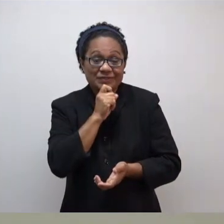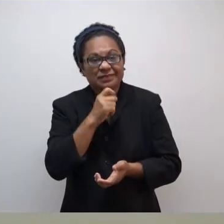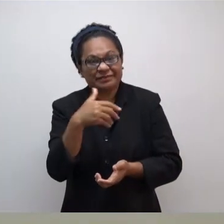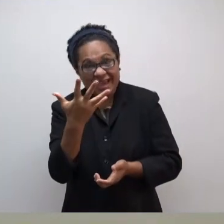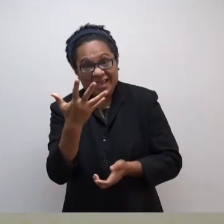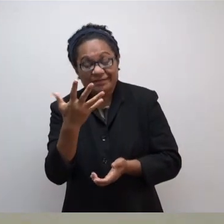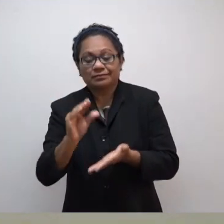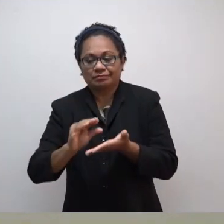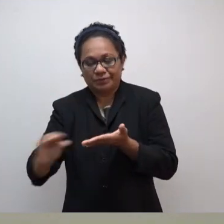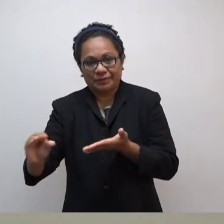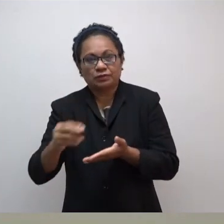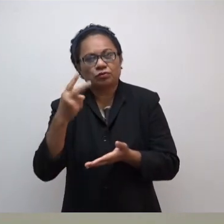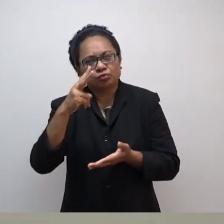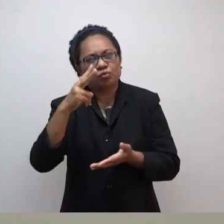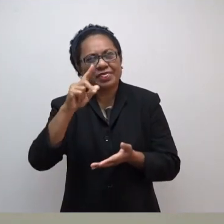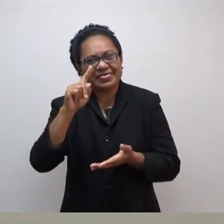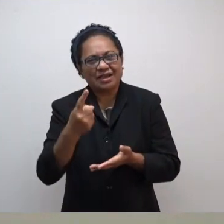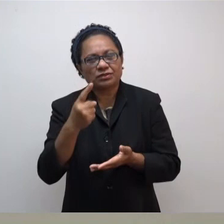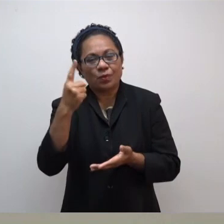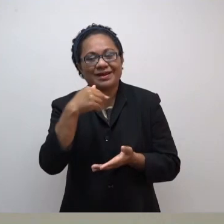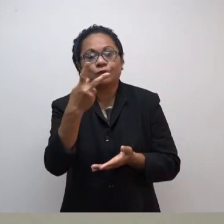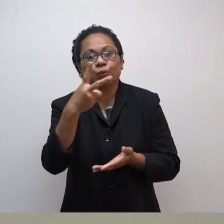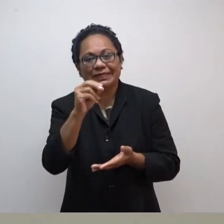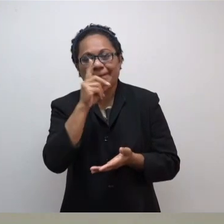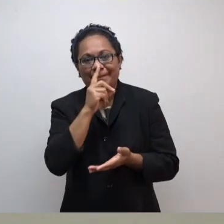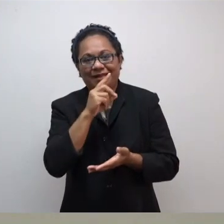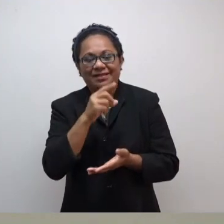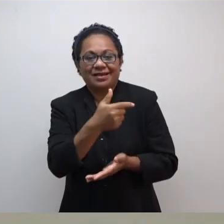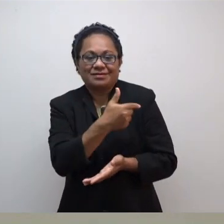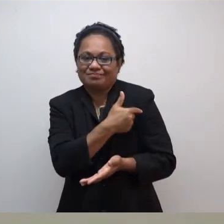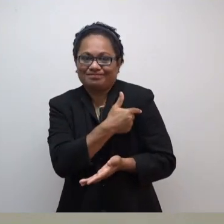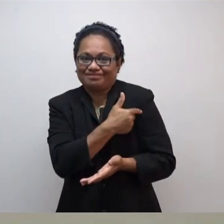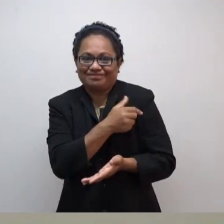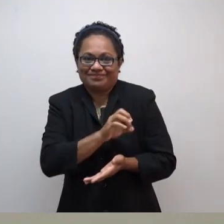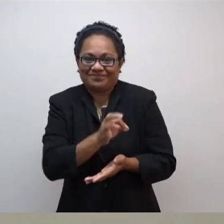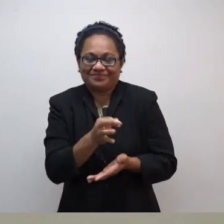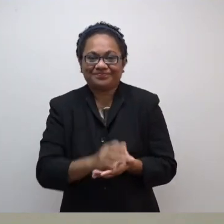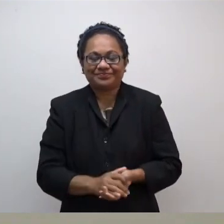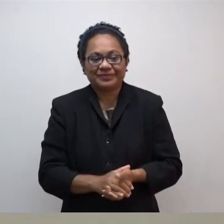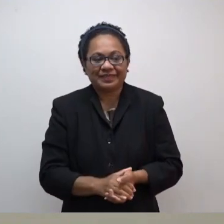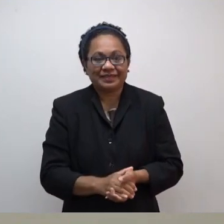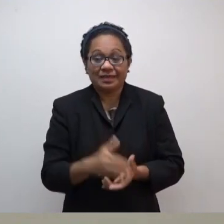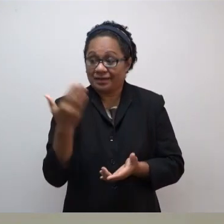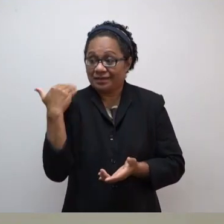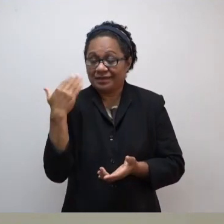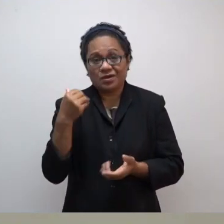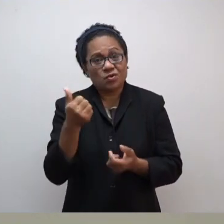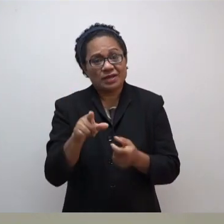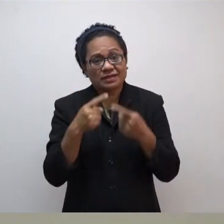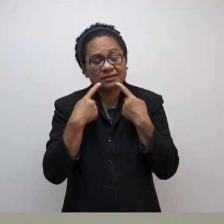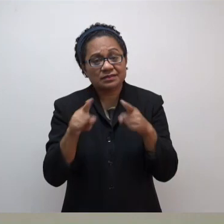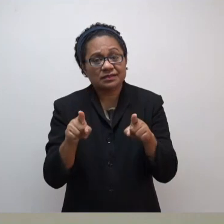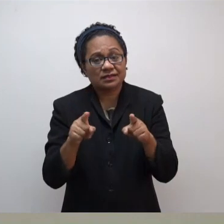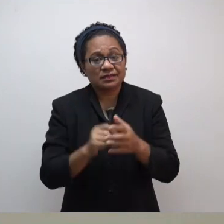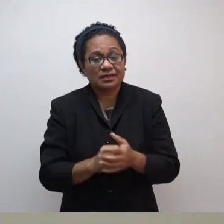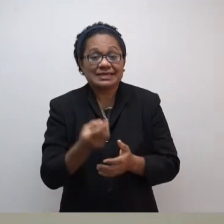about 2,120 people. As we've highlighted also previously, that